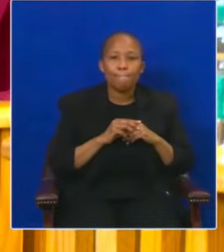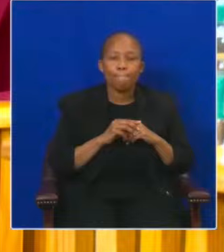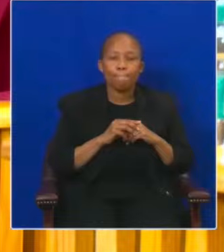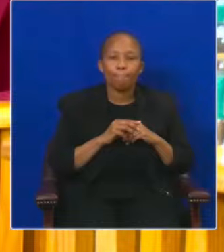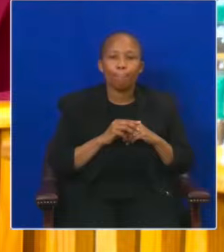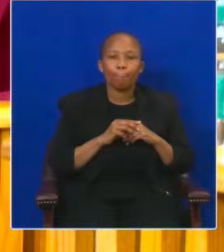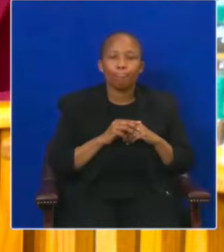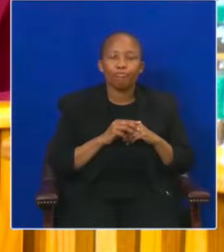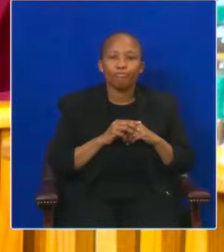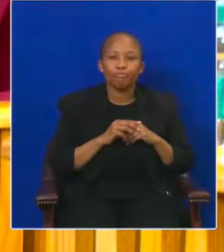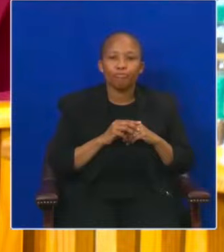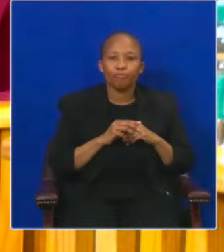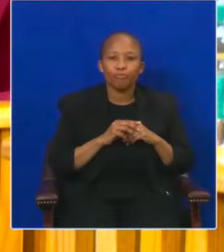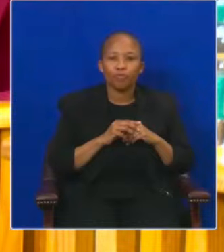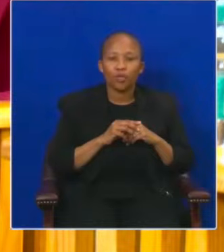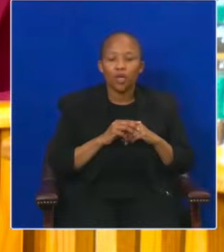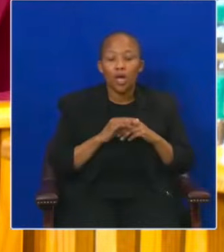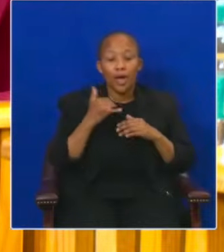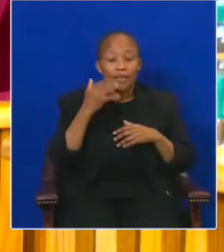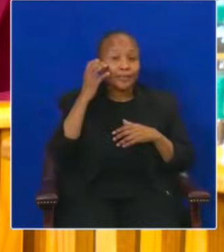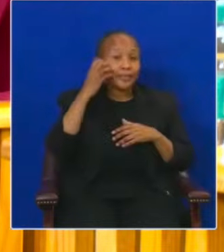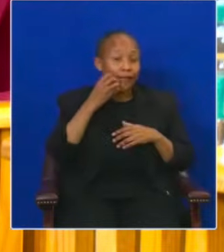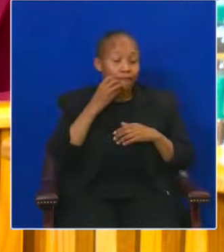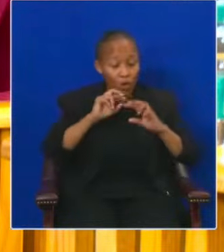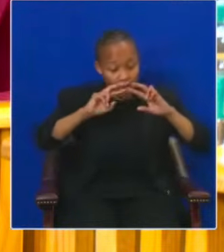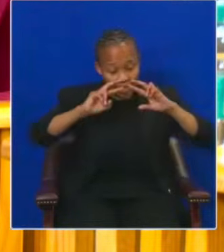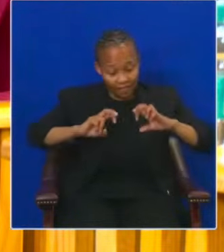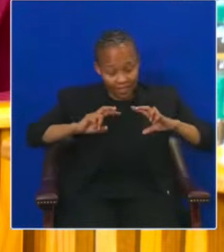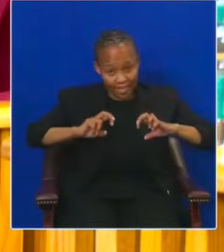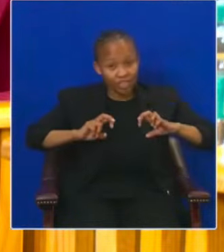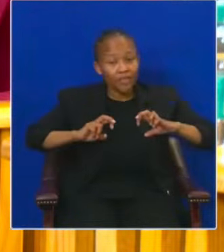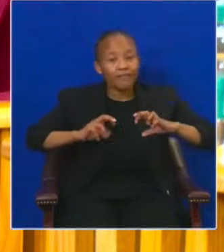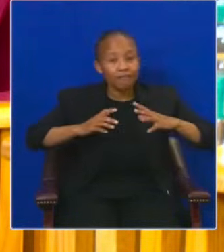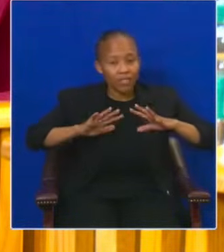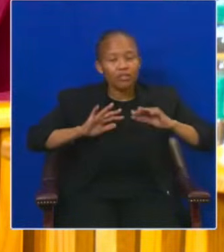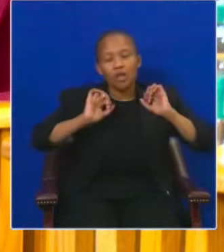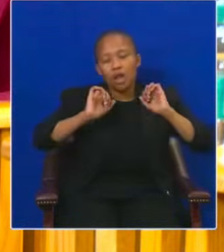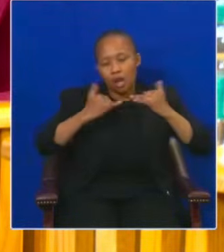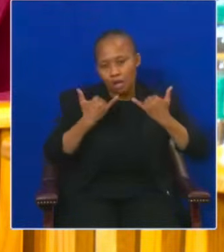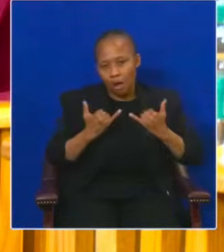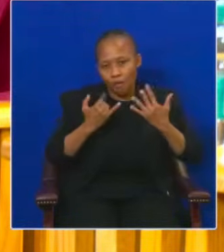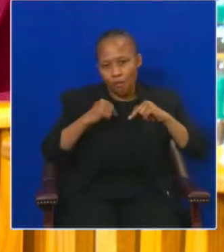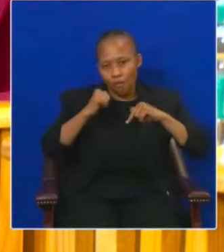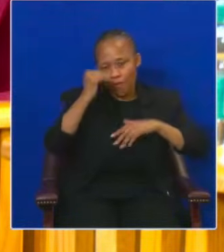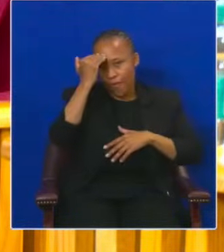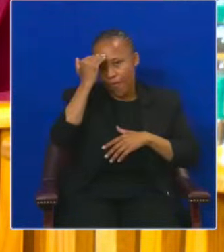phone investigations into the